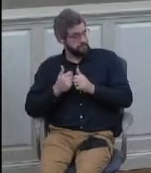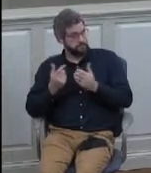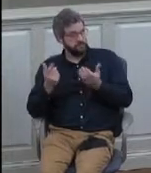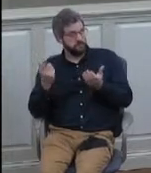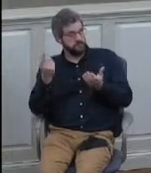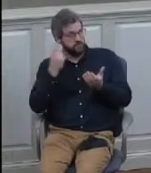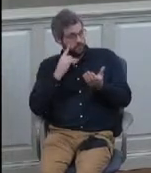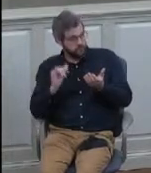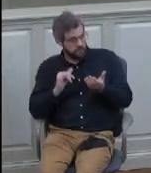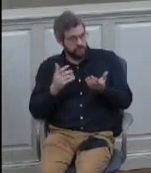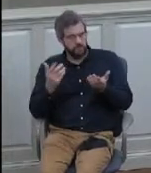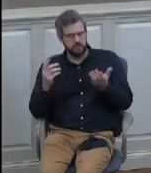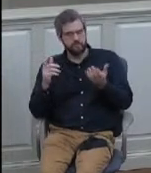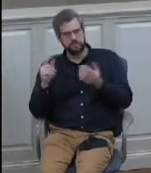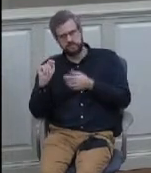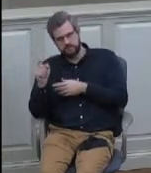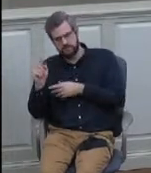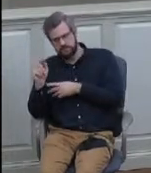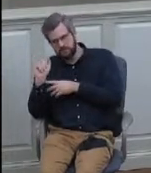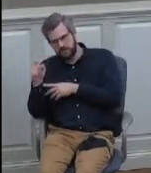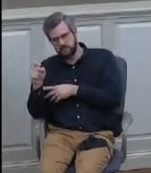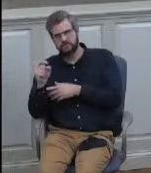tax deals we got,